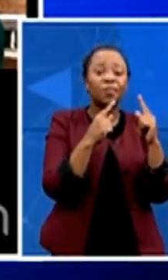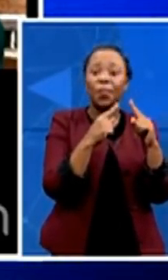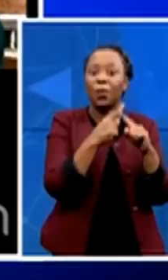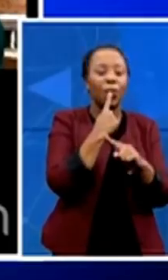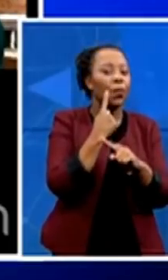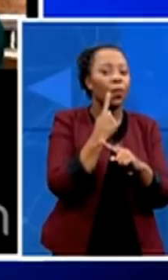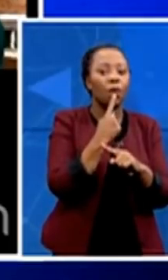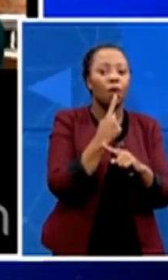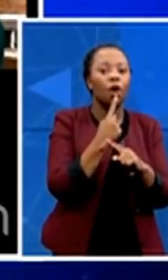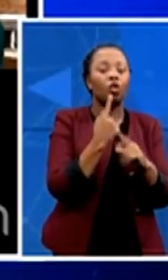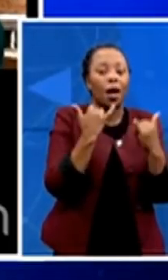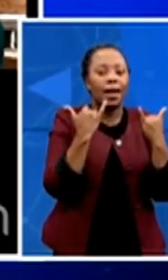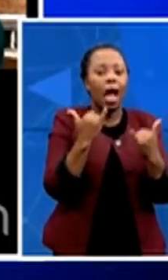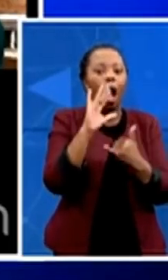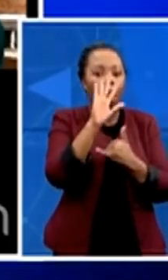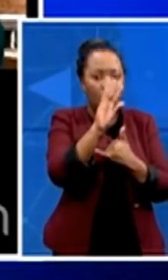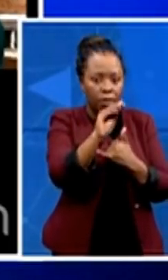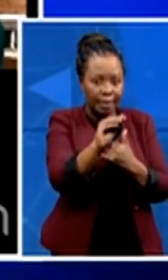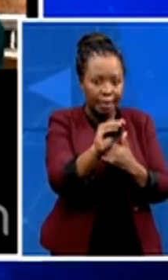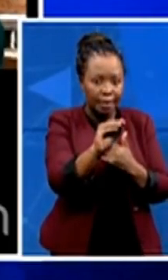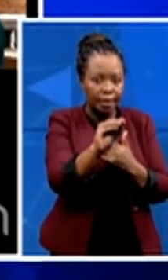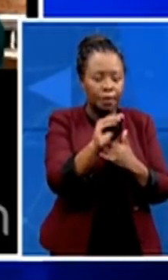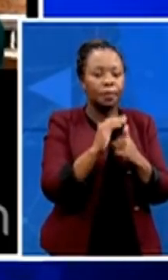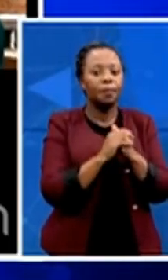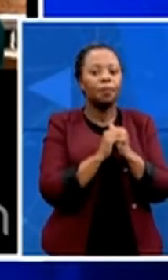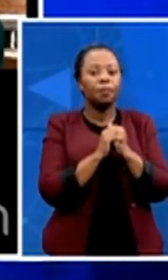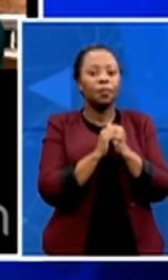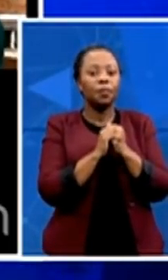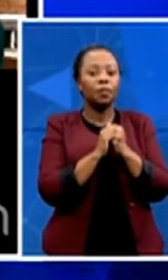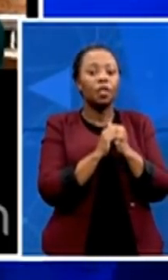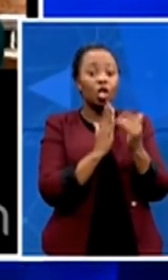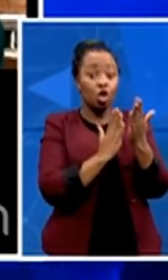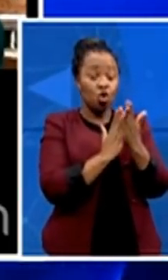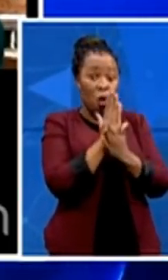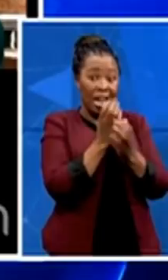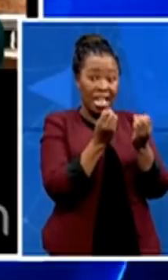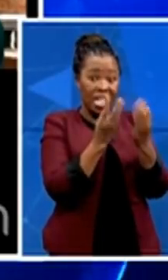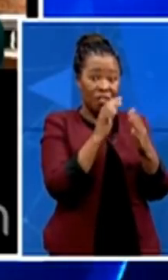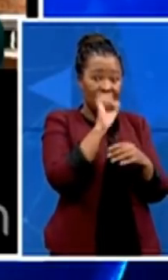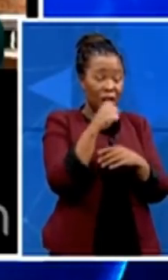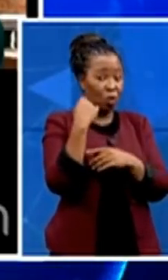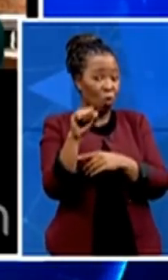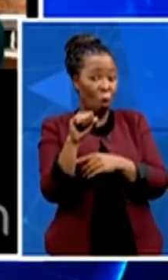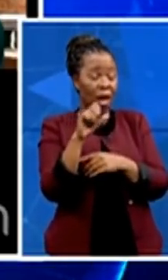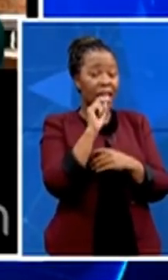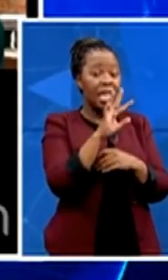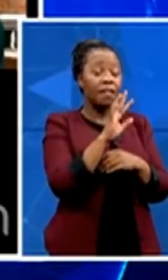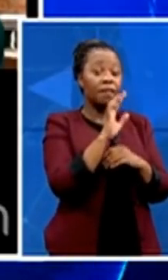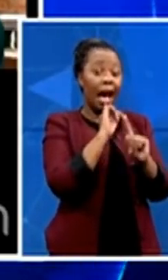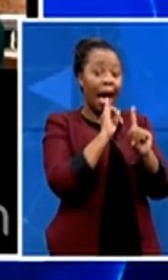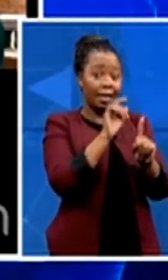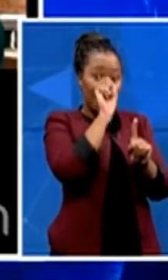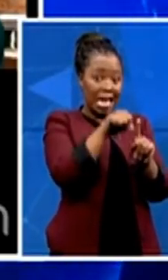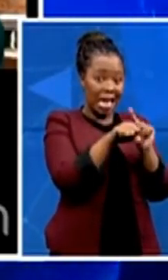was there a right that was limited, yes or no? If the answer is yes, then the court is compelled,